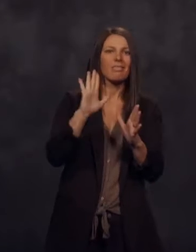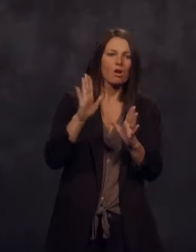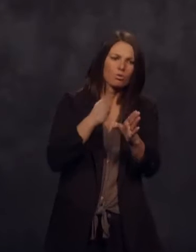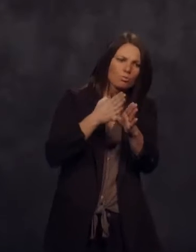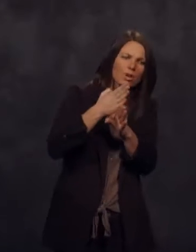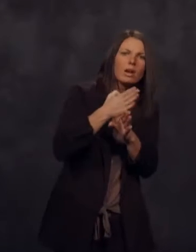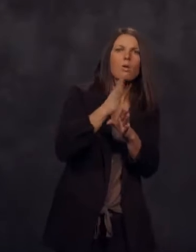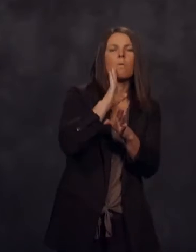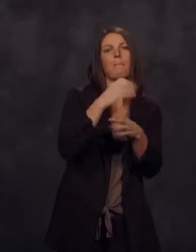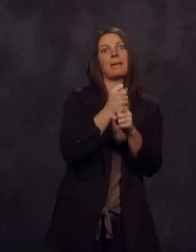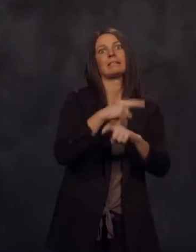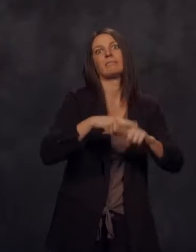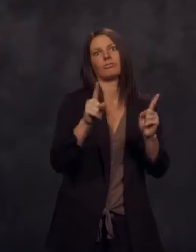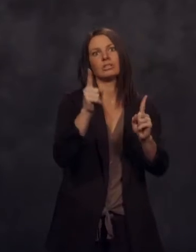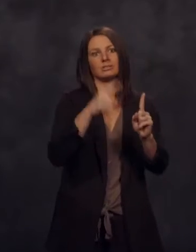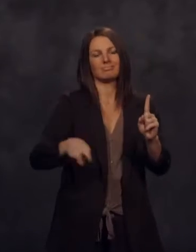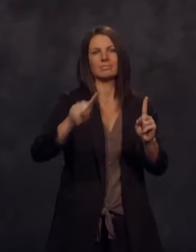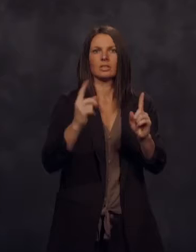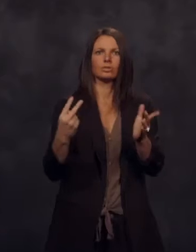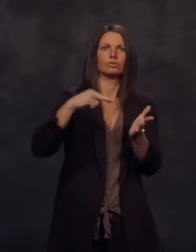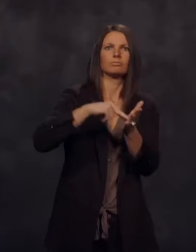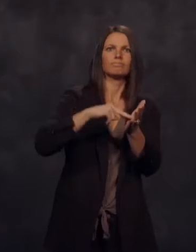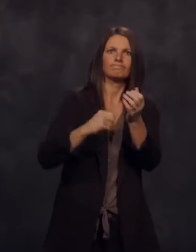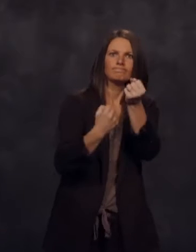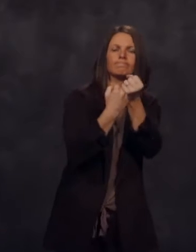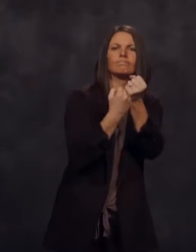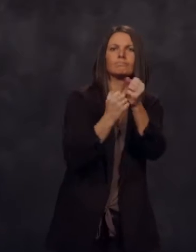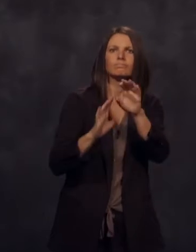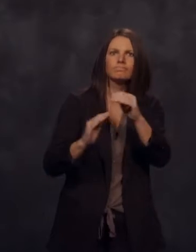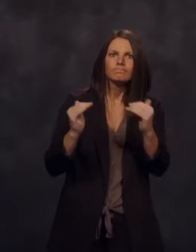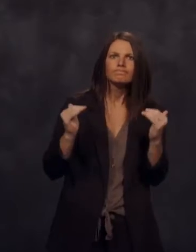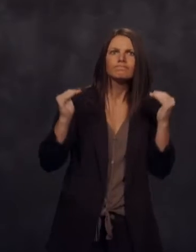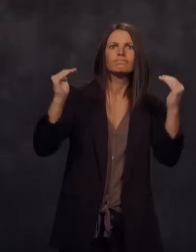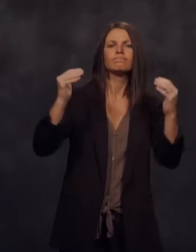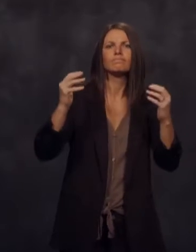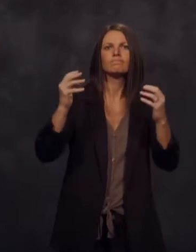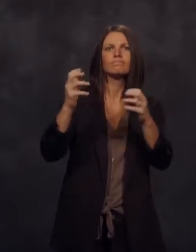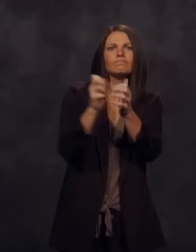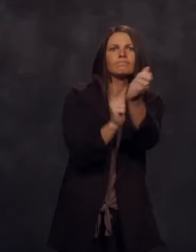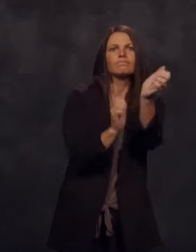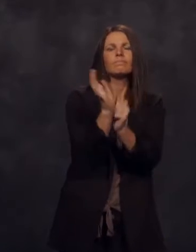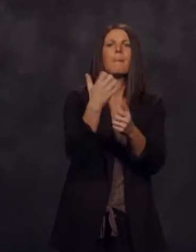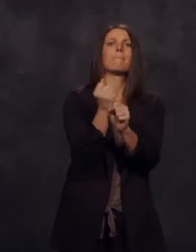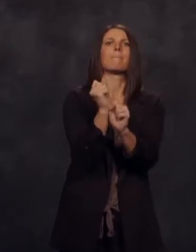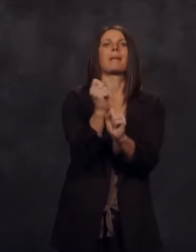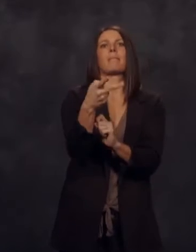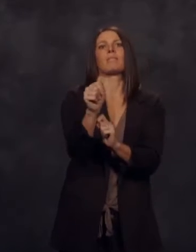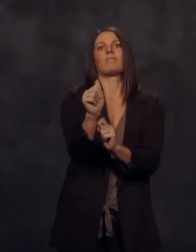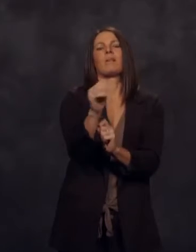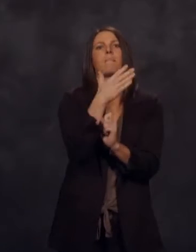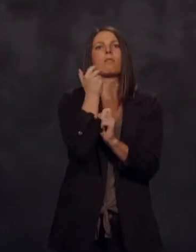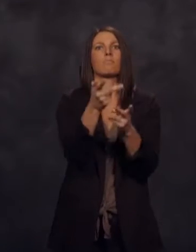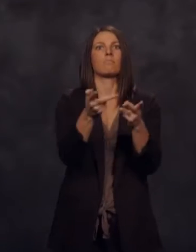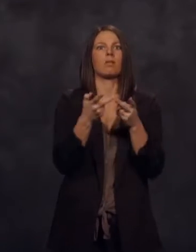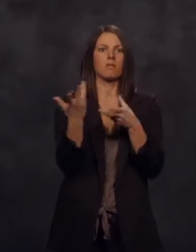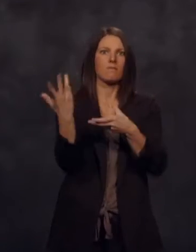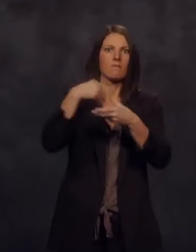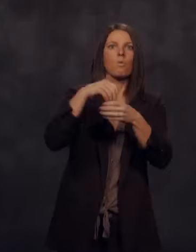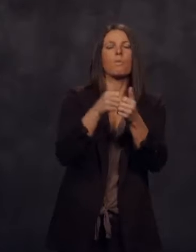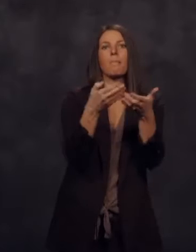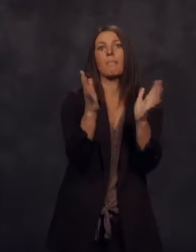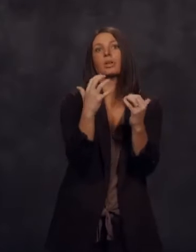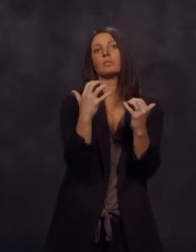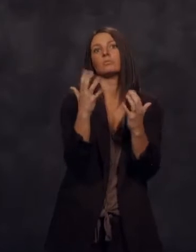actually make a big difference. They've stood up, they've stepped forward, and they help make our state a better place by engaging in public